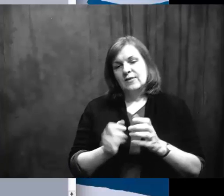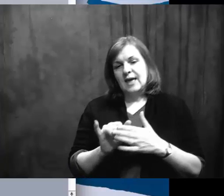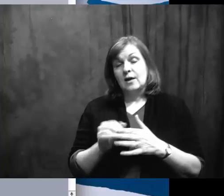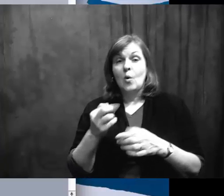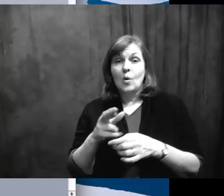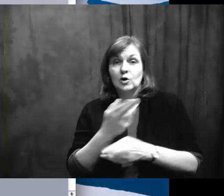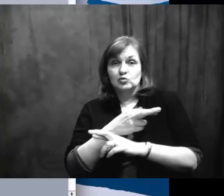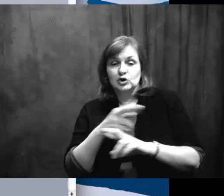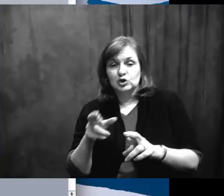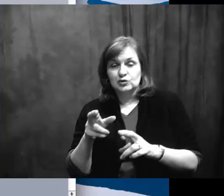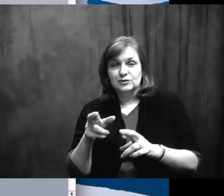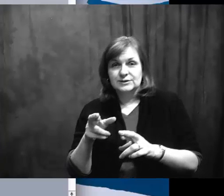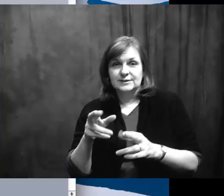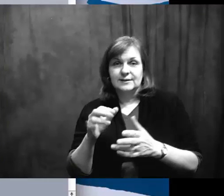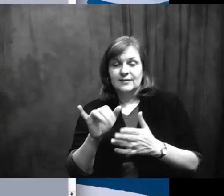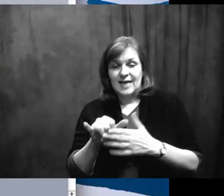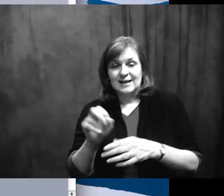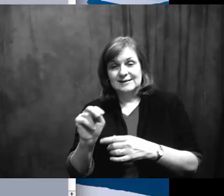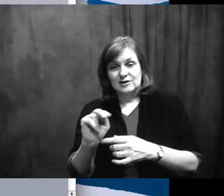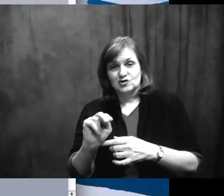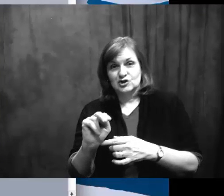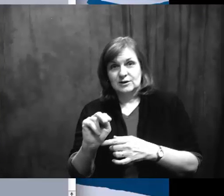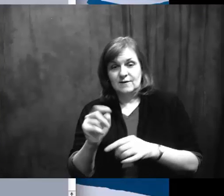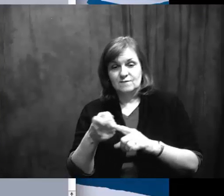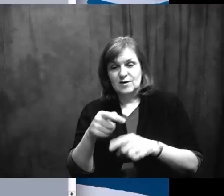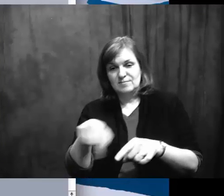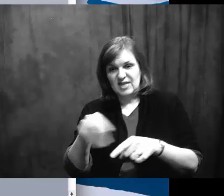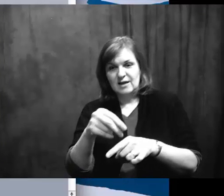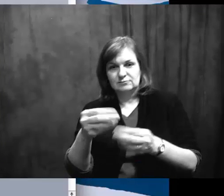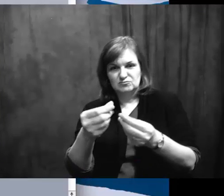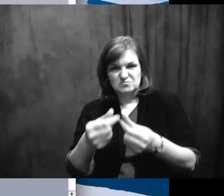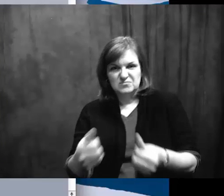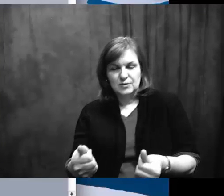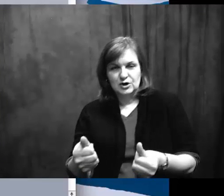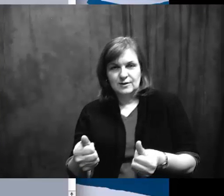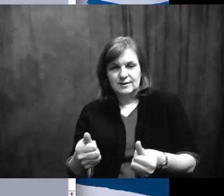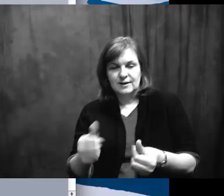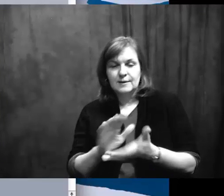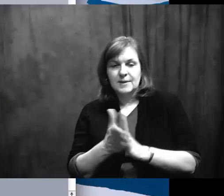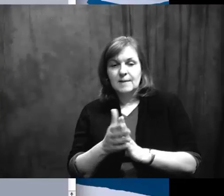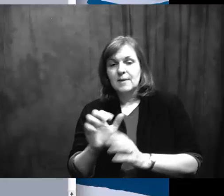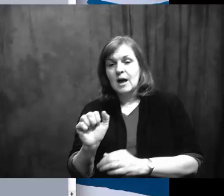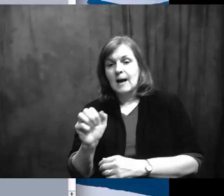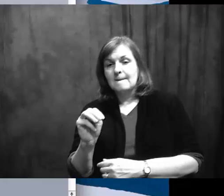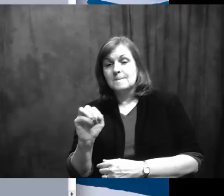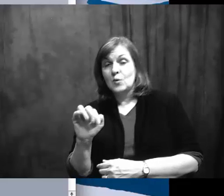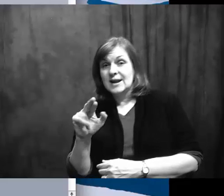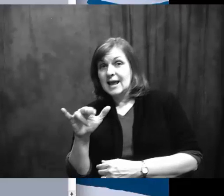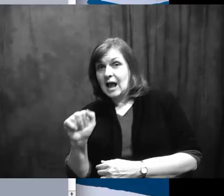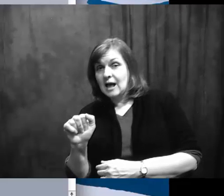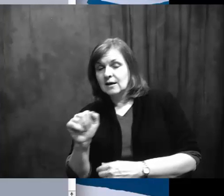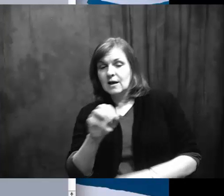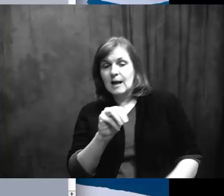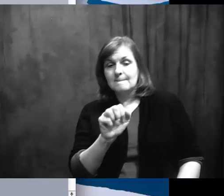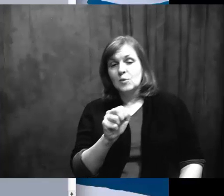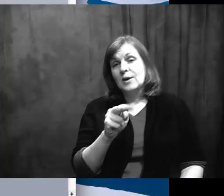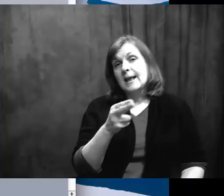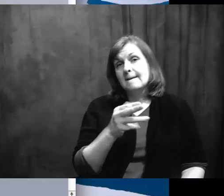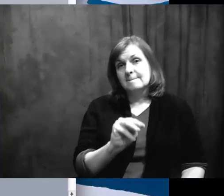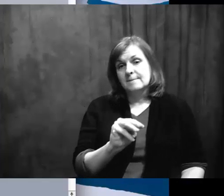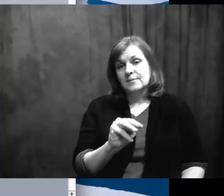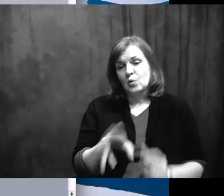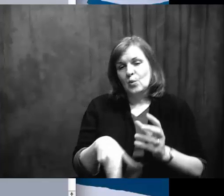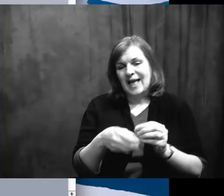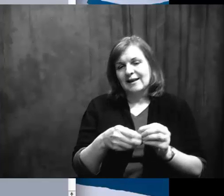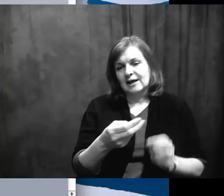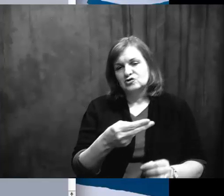organic materials, or release those nitrogen in the organic materials into the ammonia and ammonium eventually